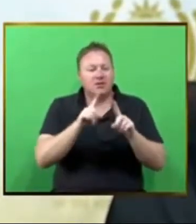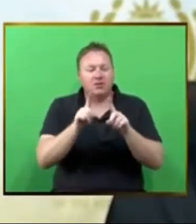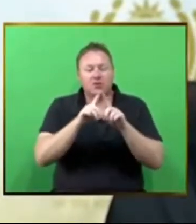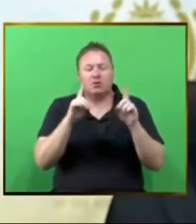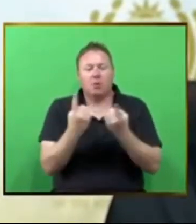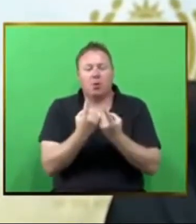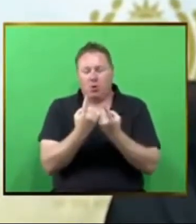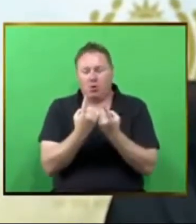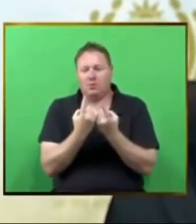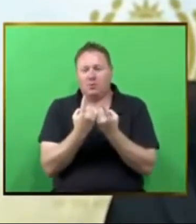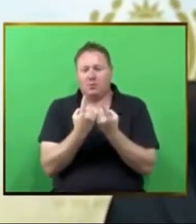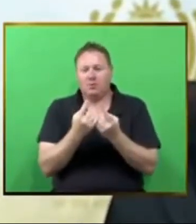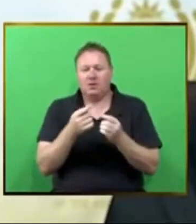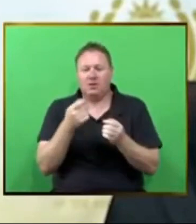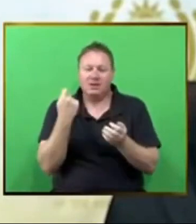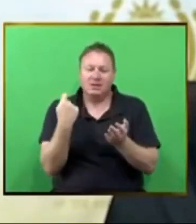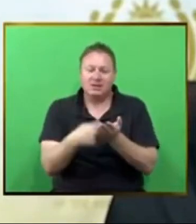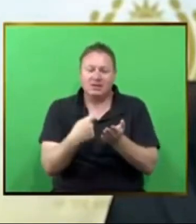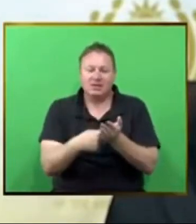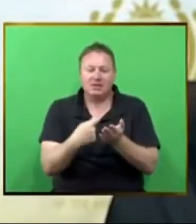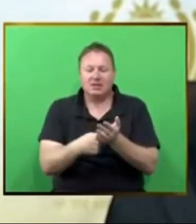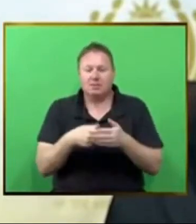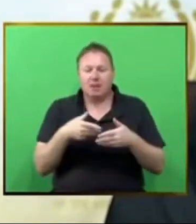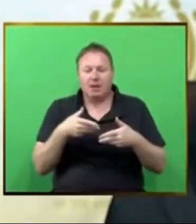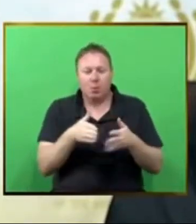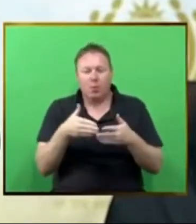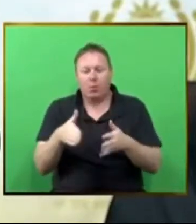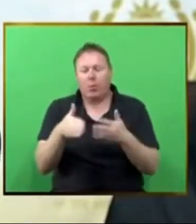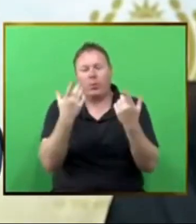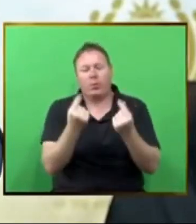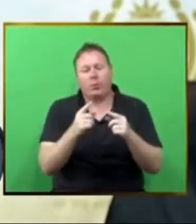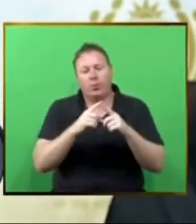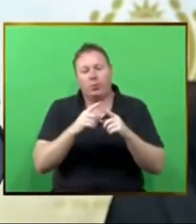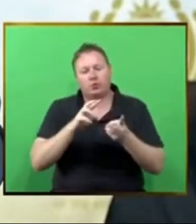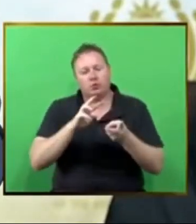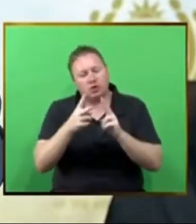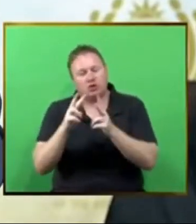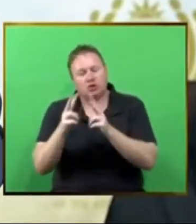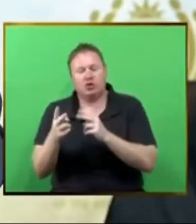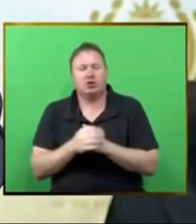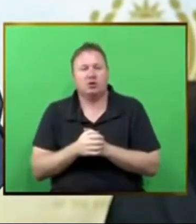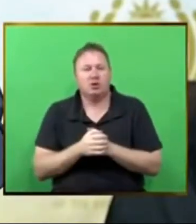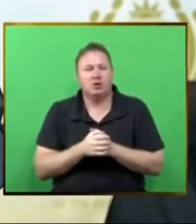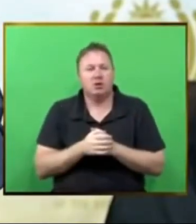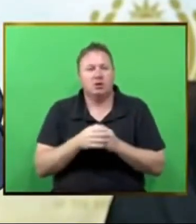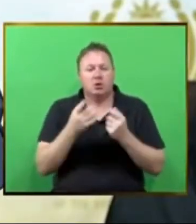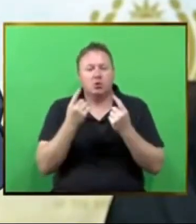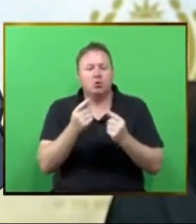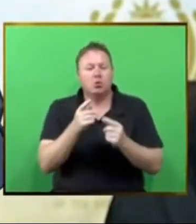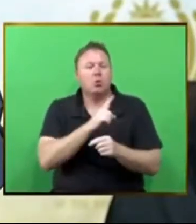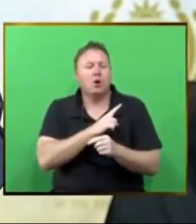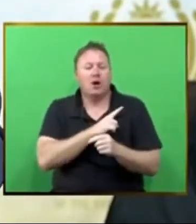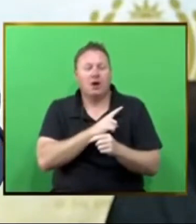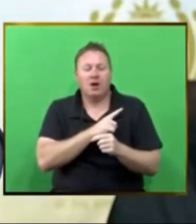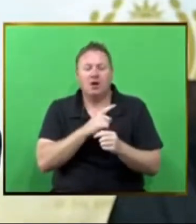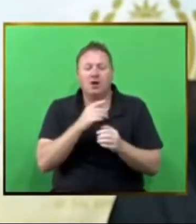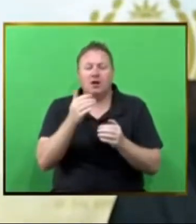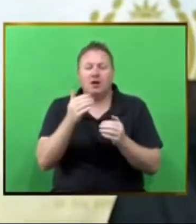absorb the wage increases within their baseline. These measures were taken to protect our fiscal